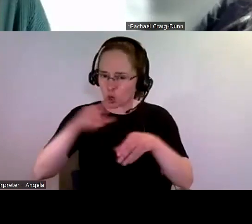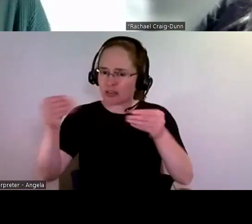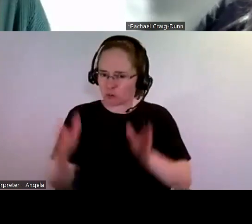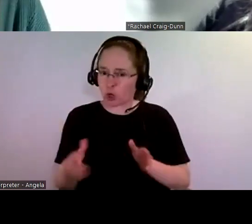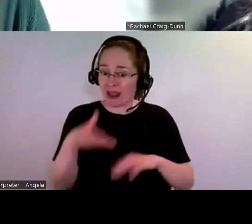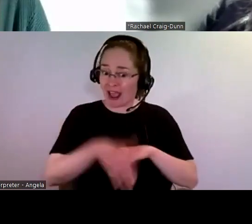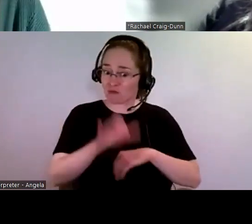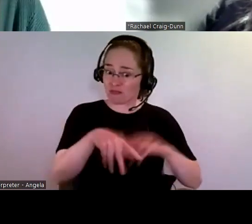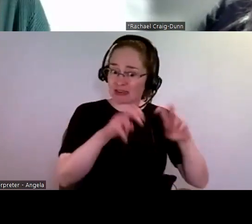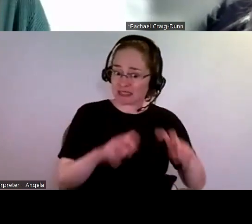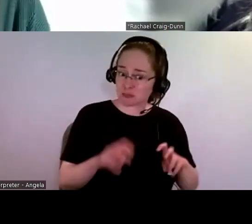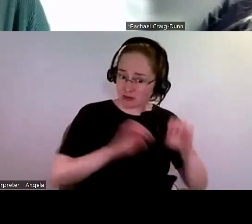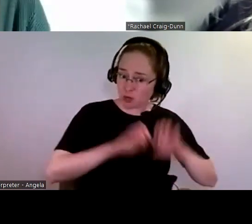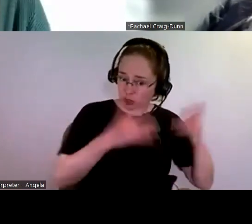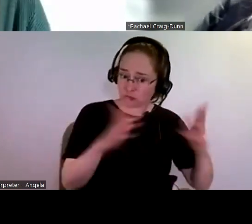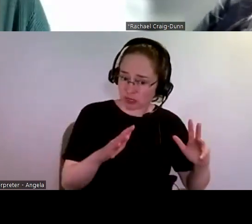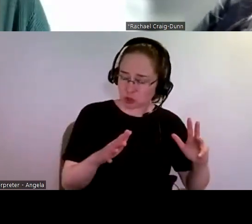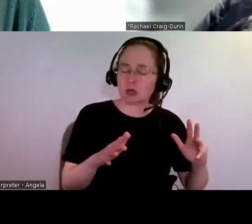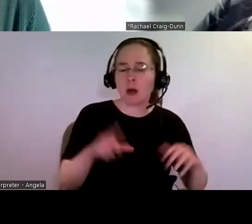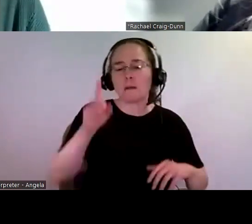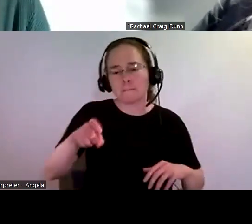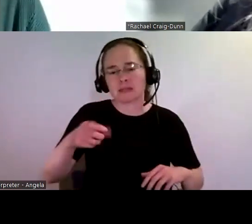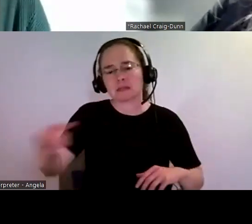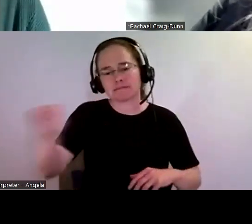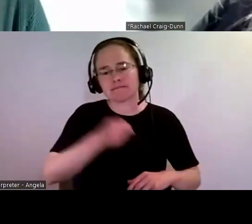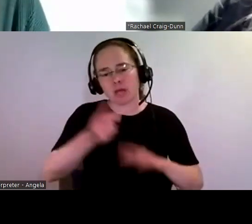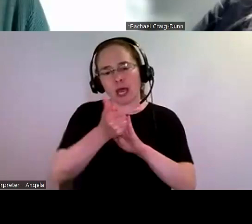that assessment and evaluation, would have to have an attorney